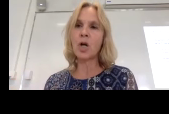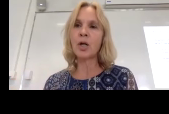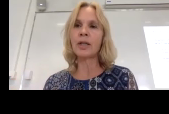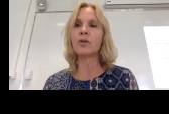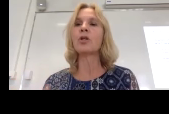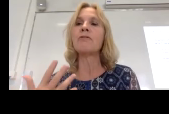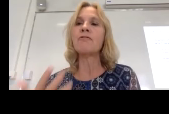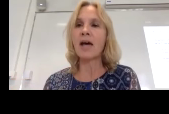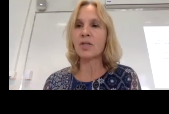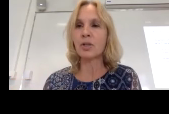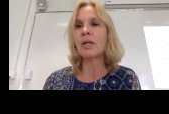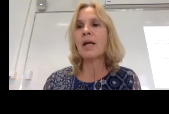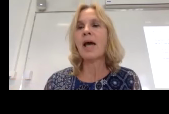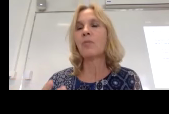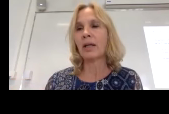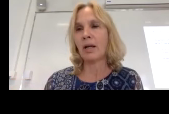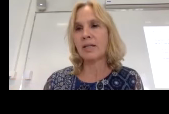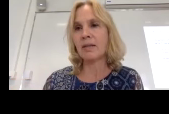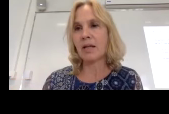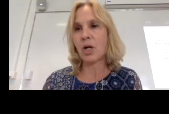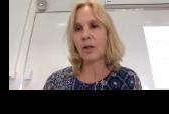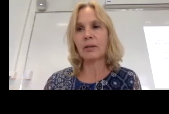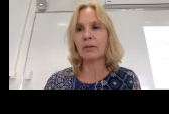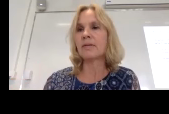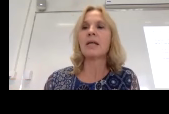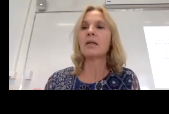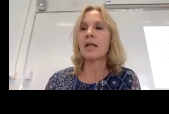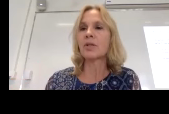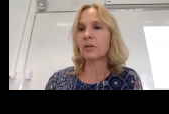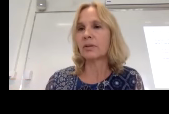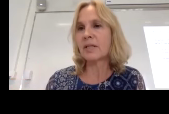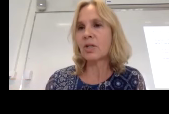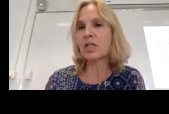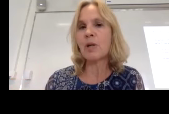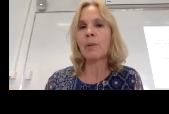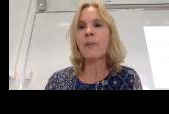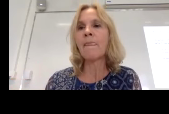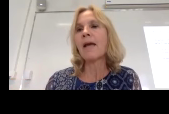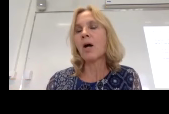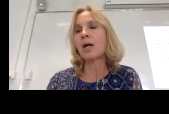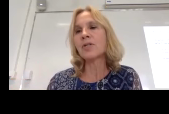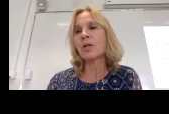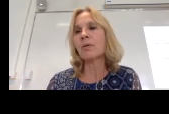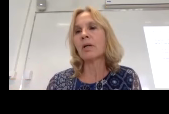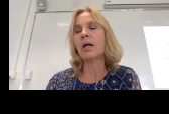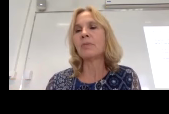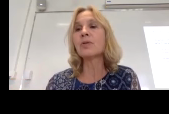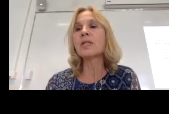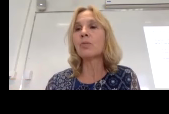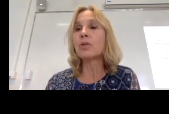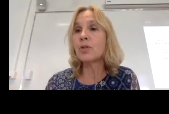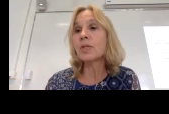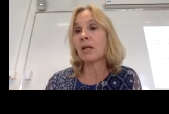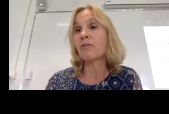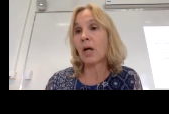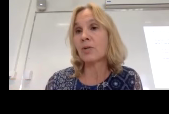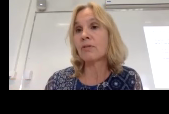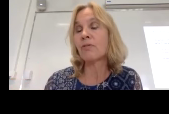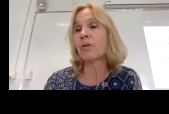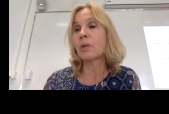with the target, you're going to be faster at recognizing that target, let's say in a lexical decision experiment. And also you'll see a